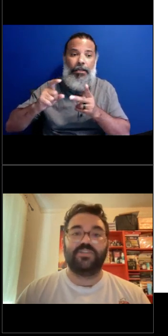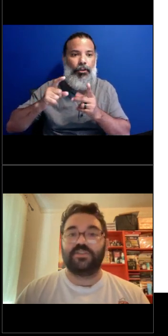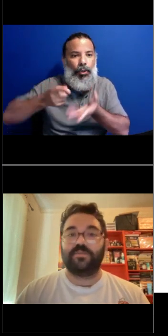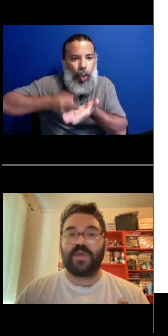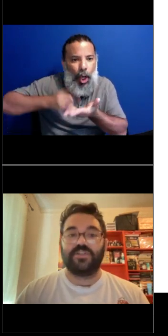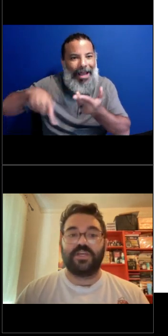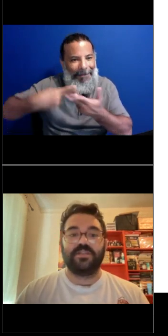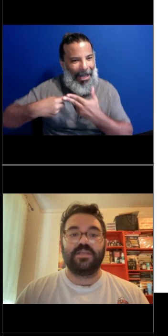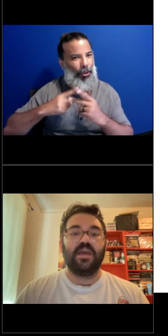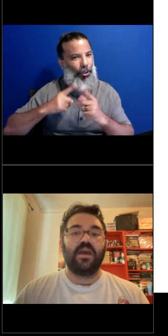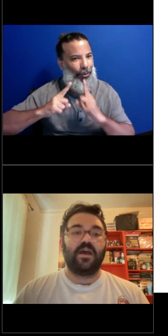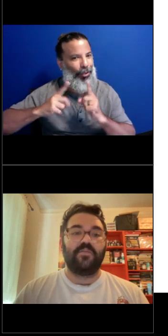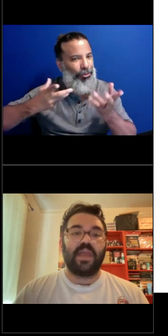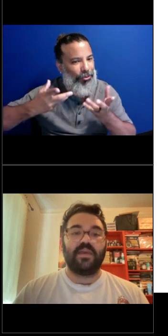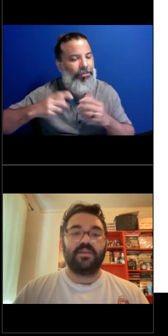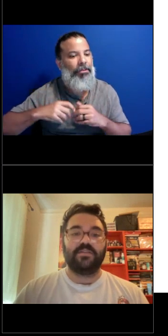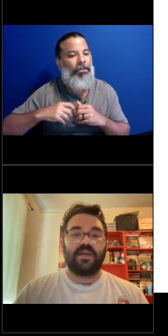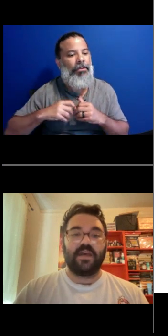that I just mentioned,